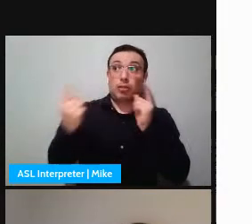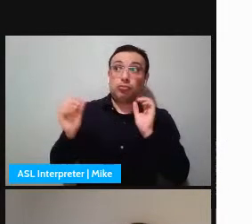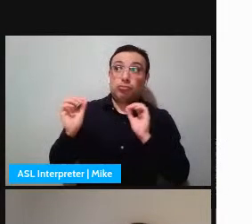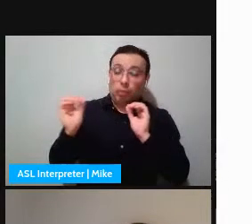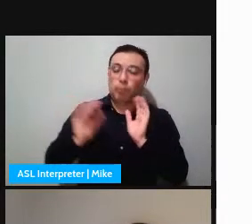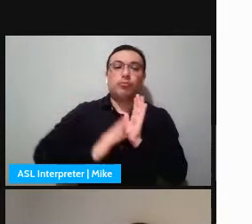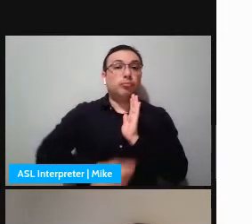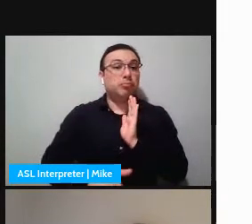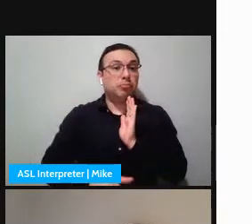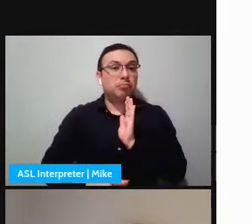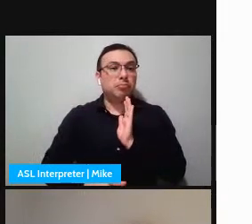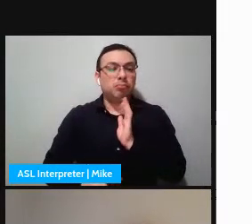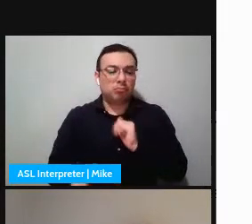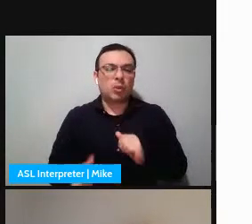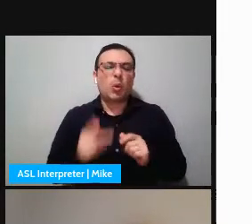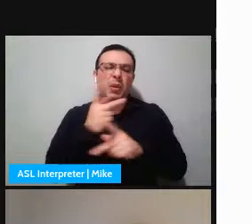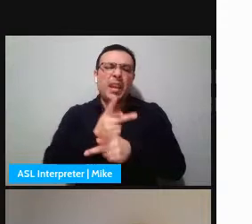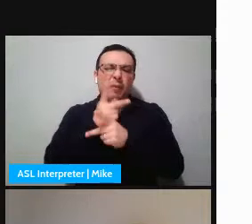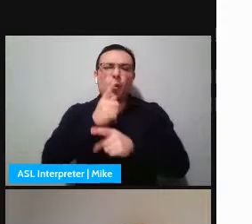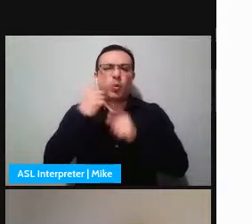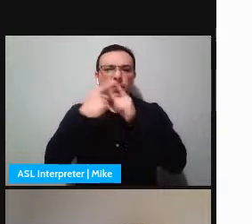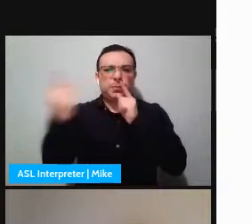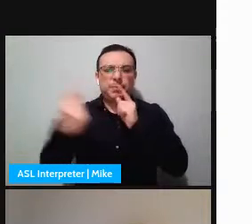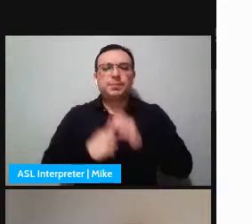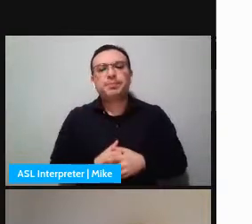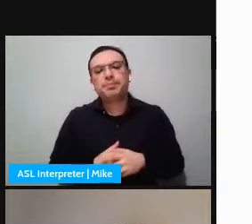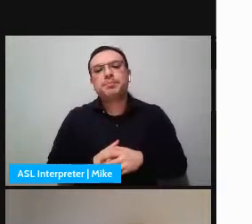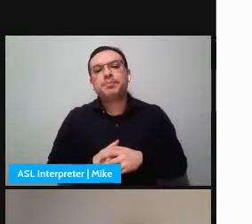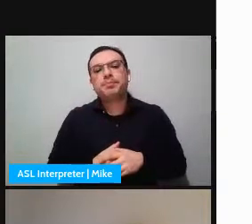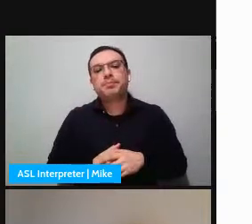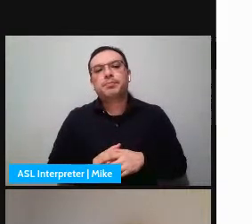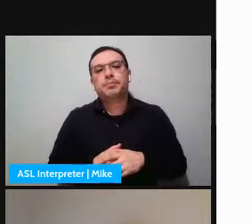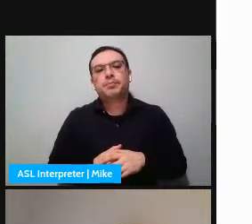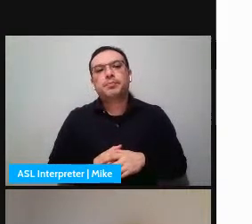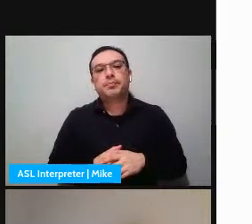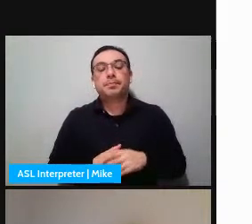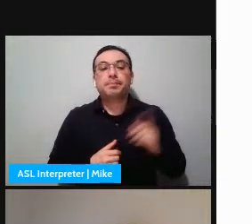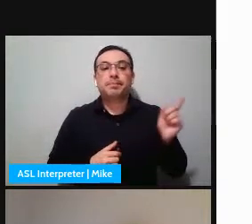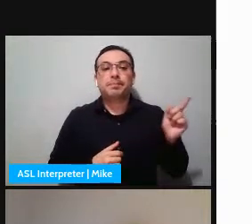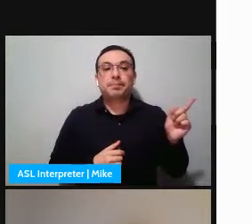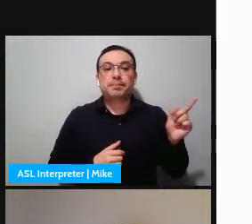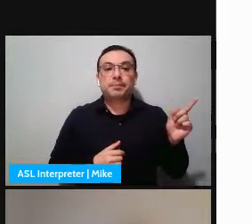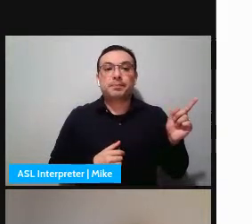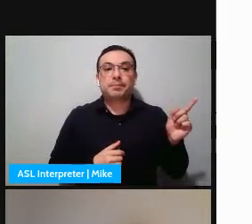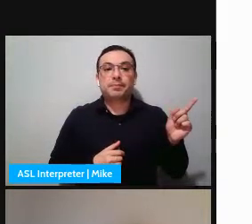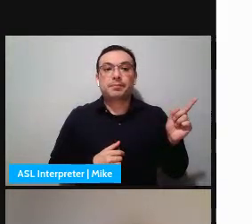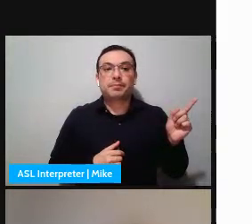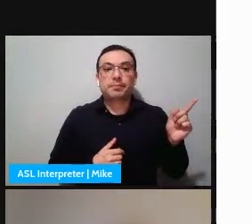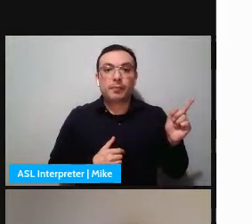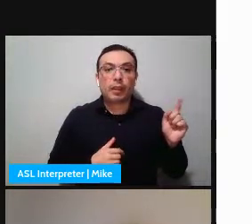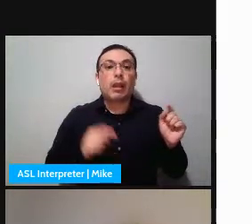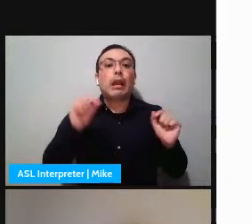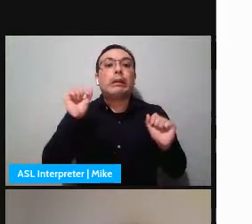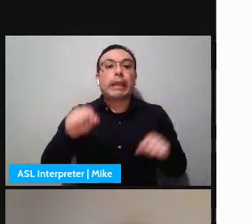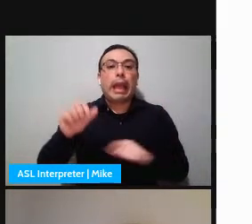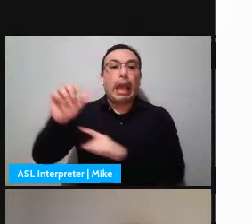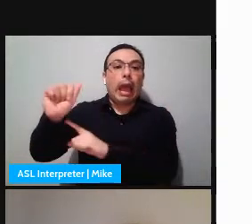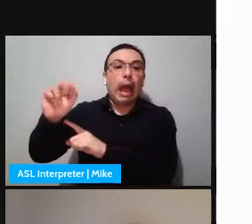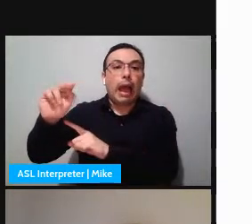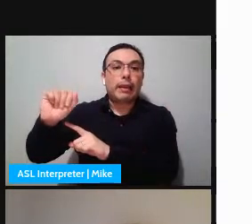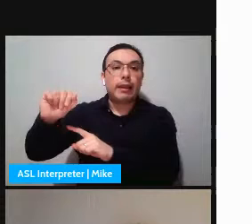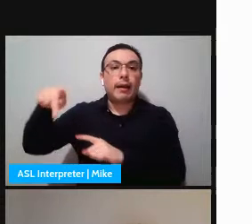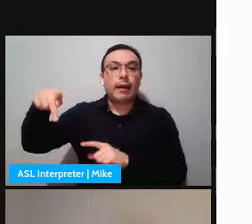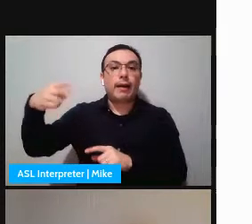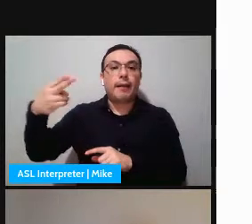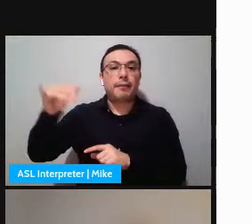Allergic reactions after vaccination. So severe allergic reactions or anaphylaxis can occur after any medication